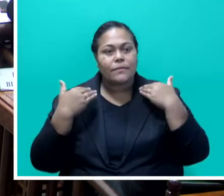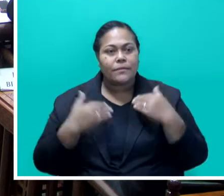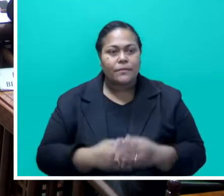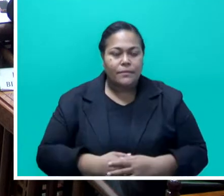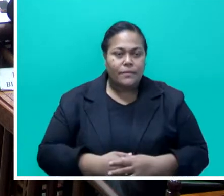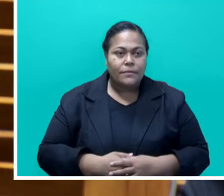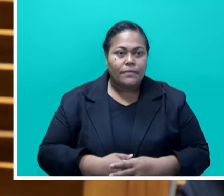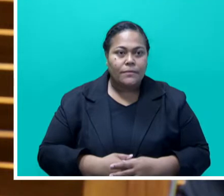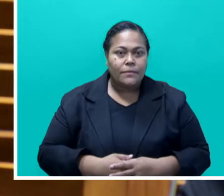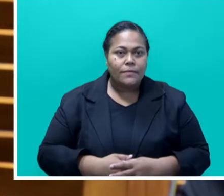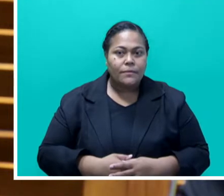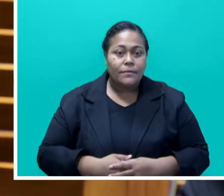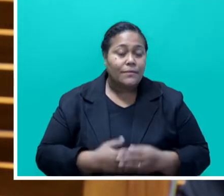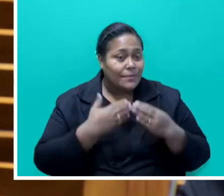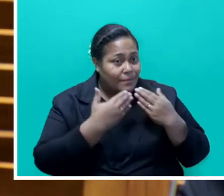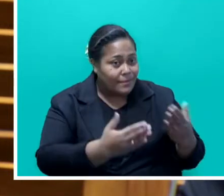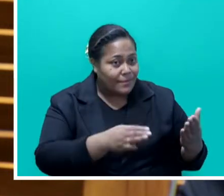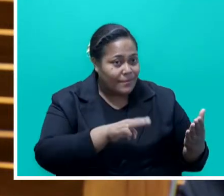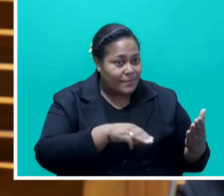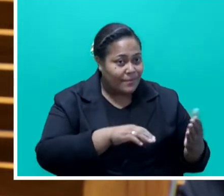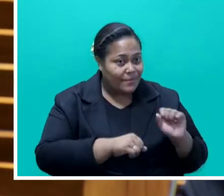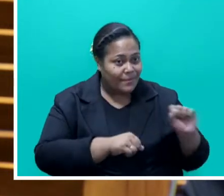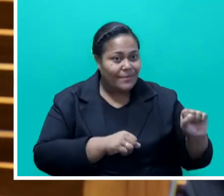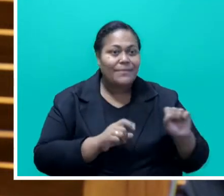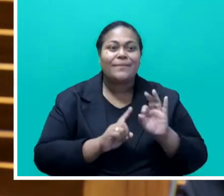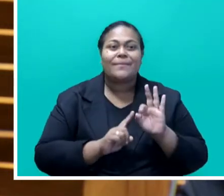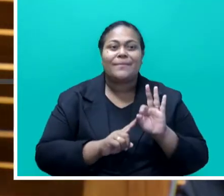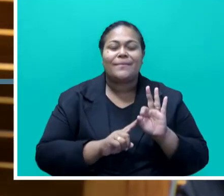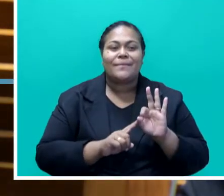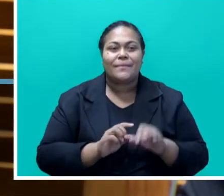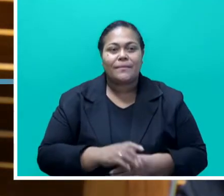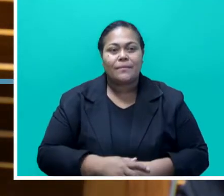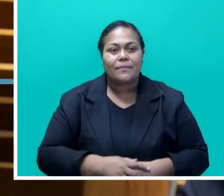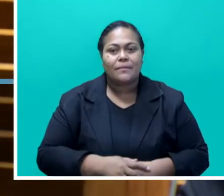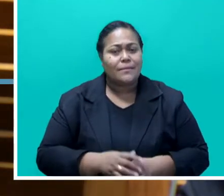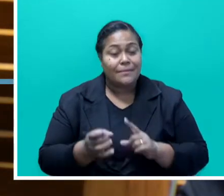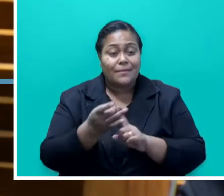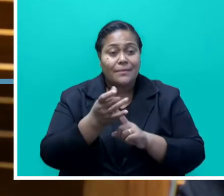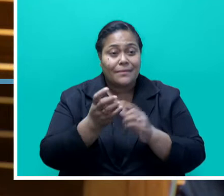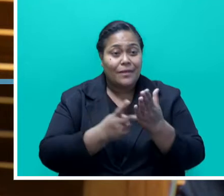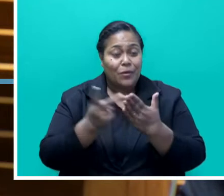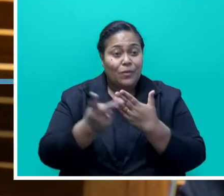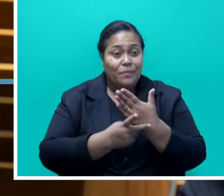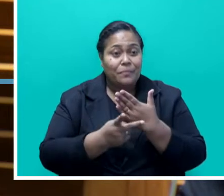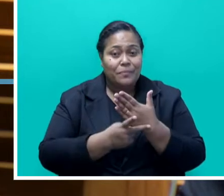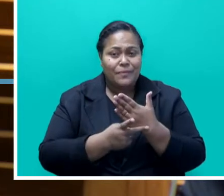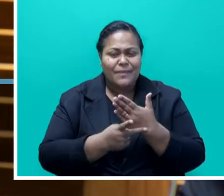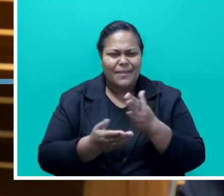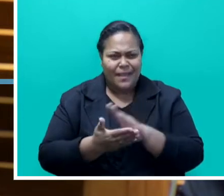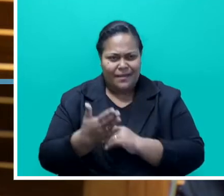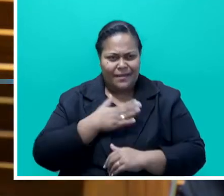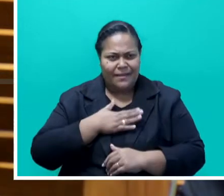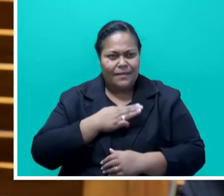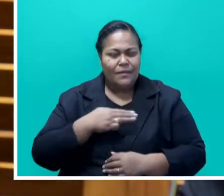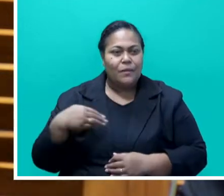Mr. Speaker, sir, I thank the Honourable Member for his question with respect to a very important program undertaken by the Ministry of Commerce,